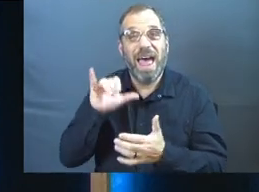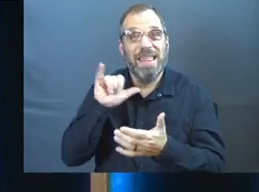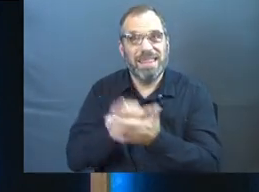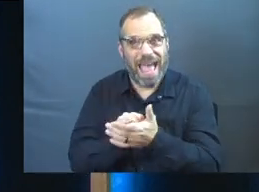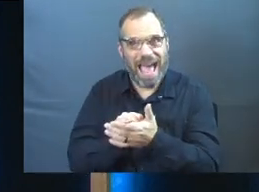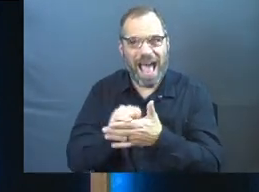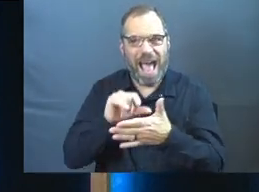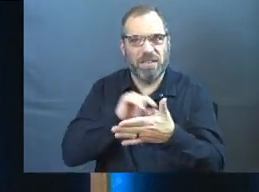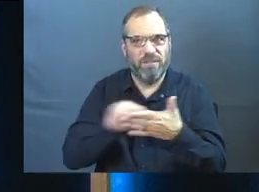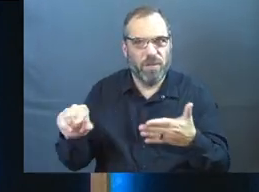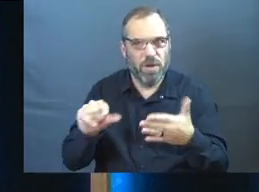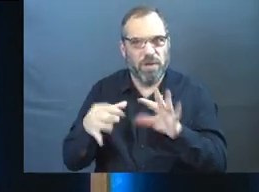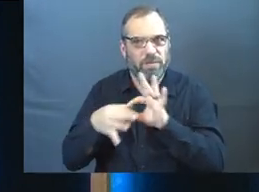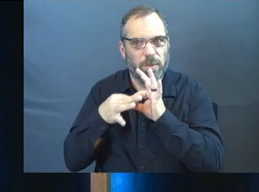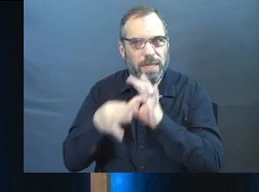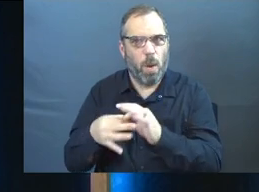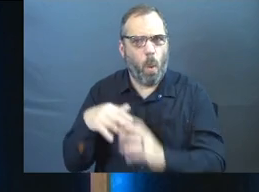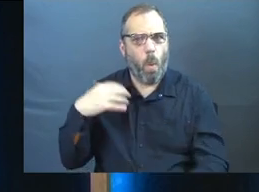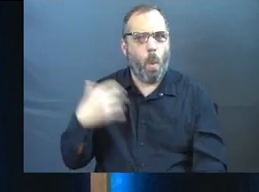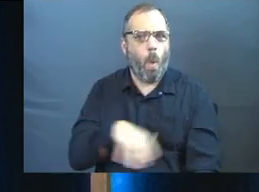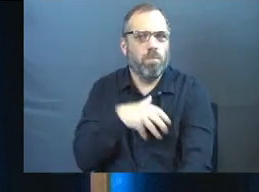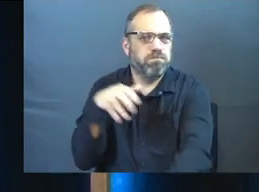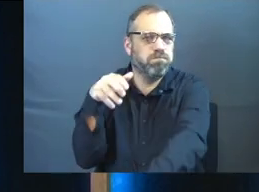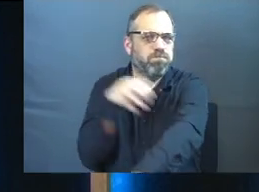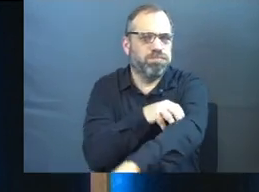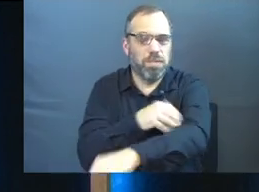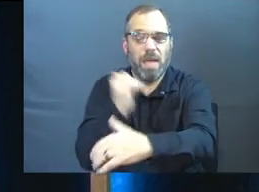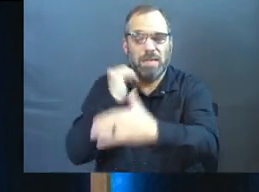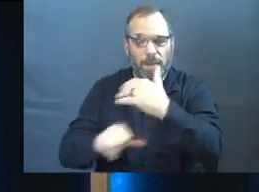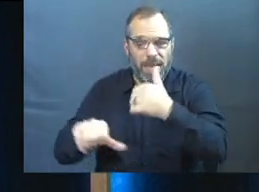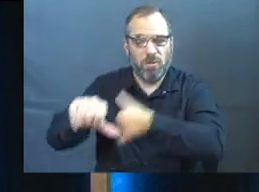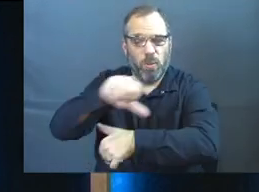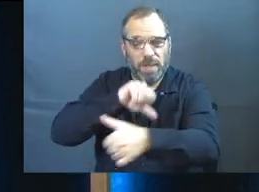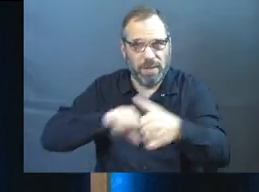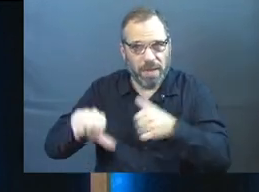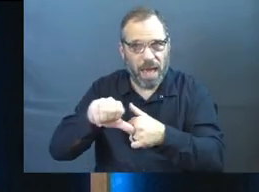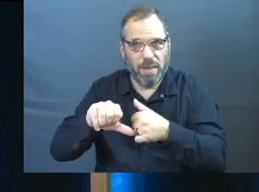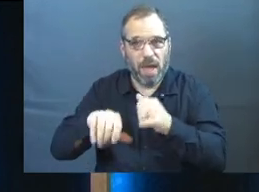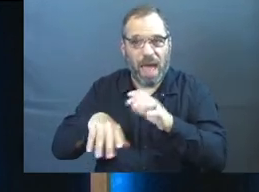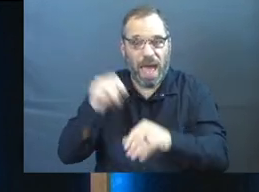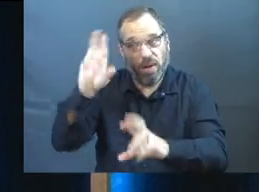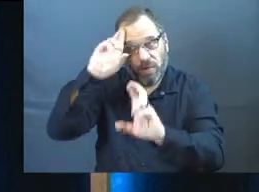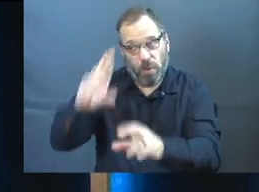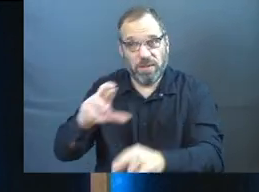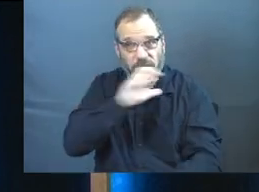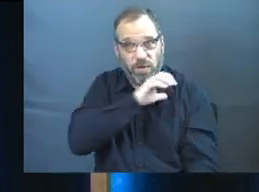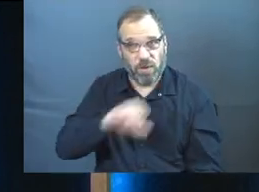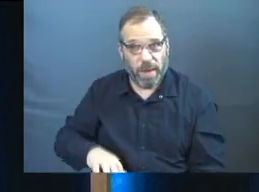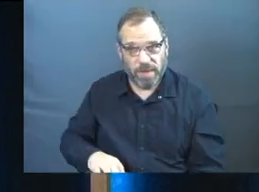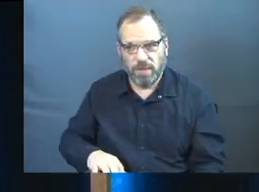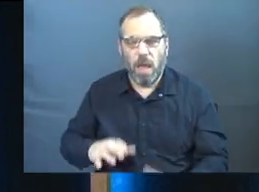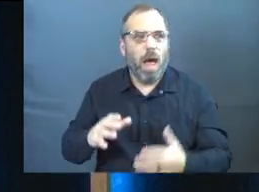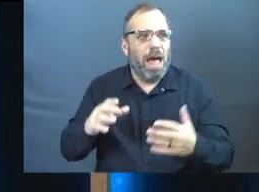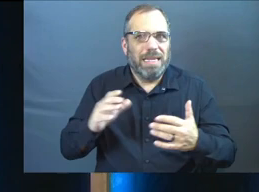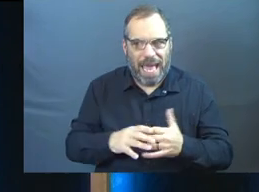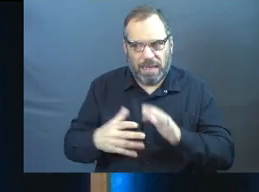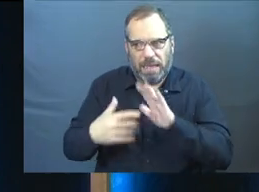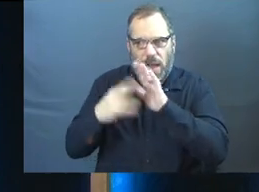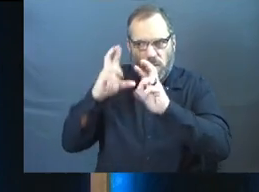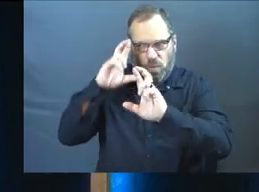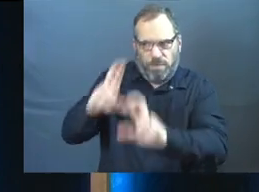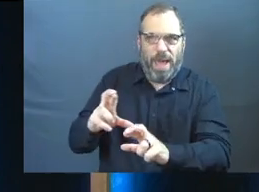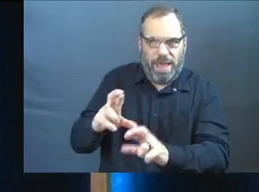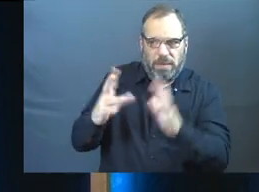That's a big verse for relationships. Submit to one another out of reverence for Christ. Like, I'm revering